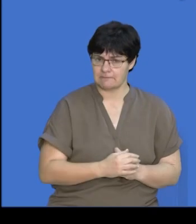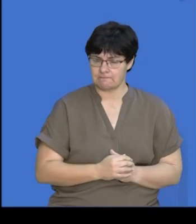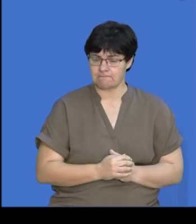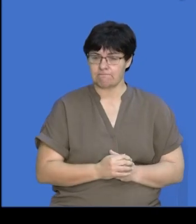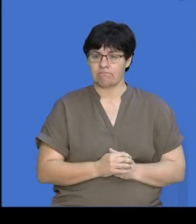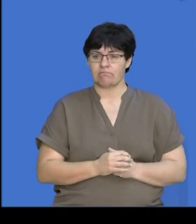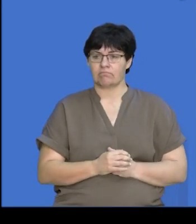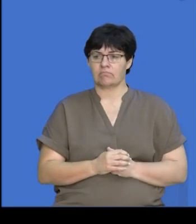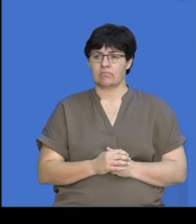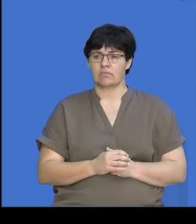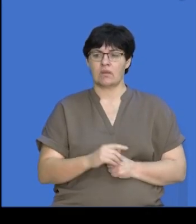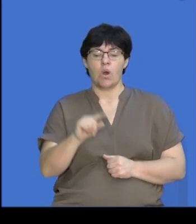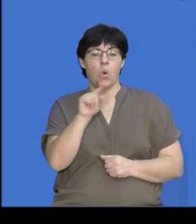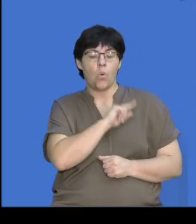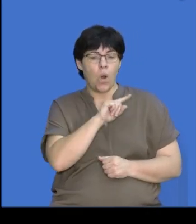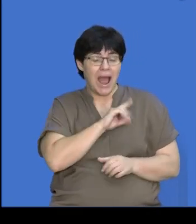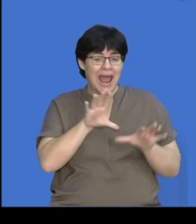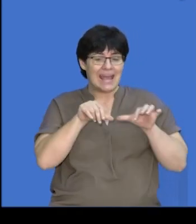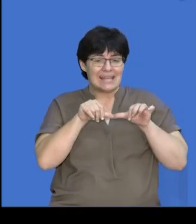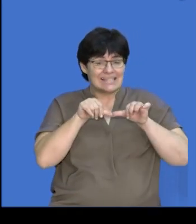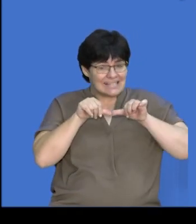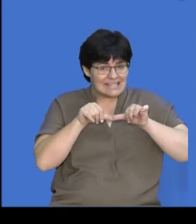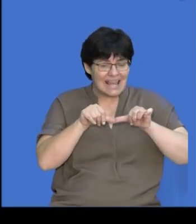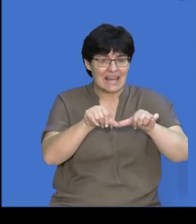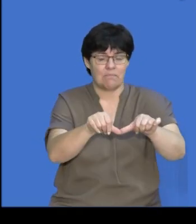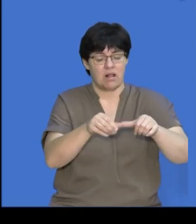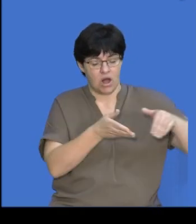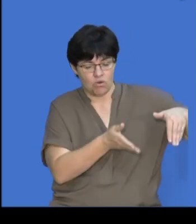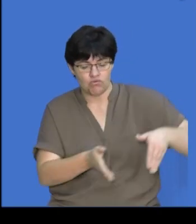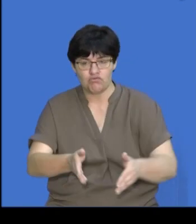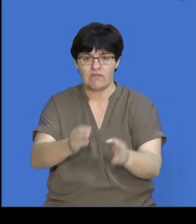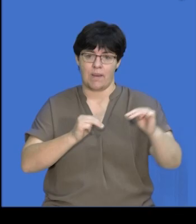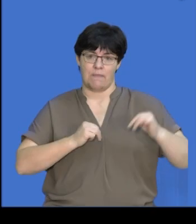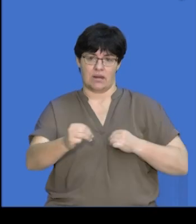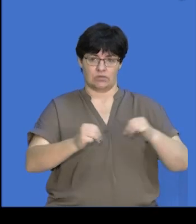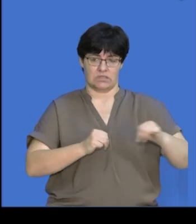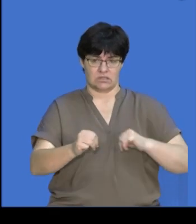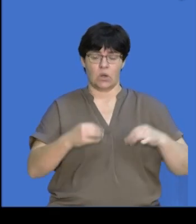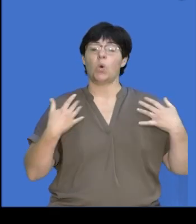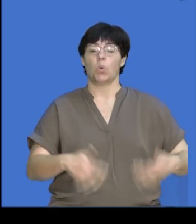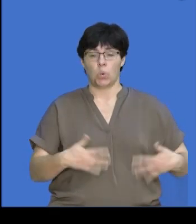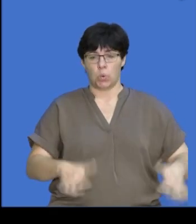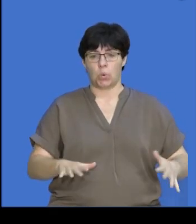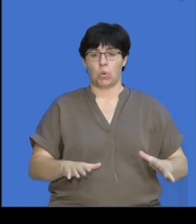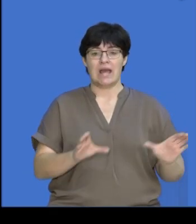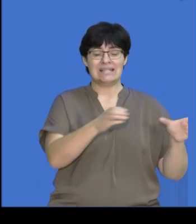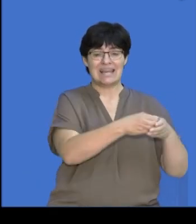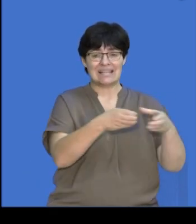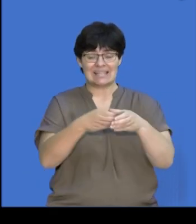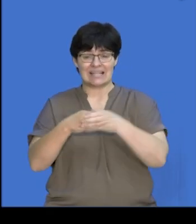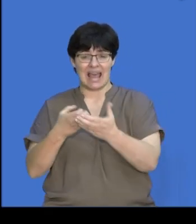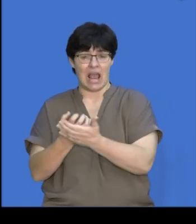question, why sustainable river management is important for all sectors of the